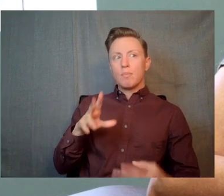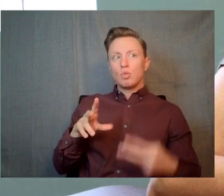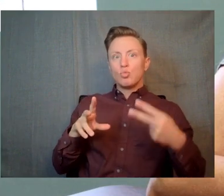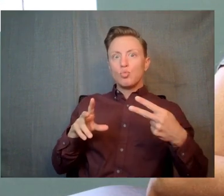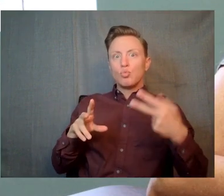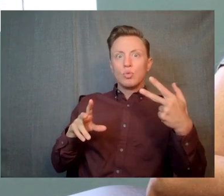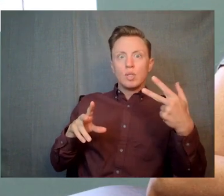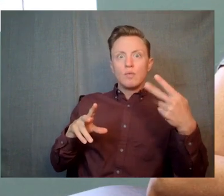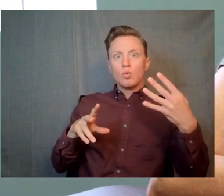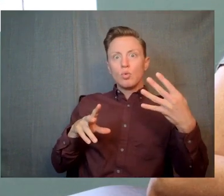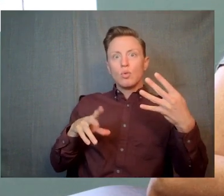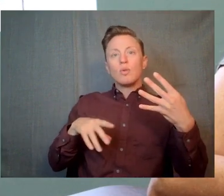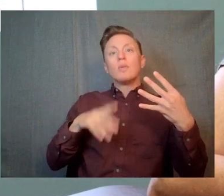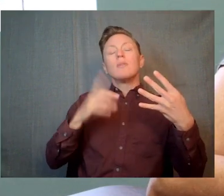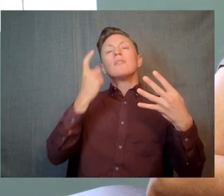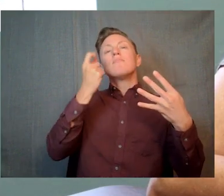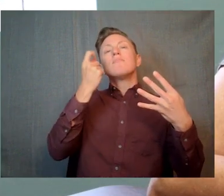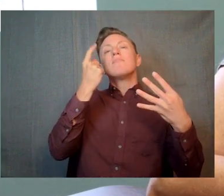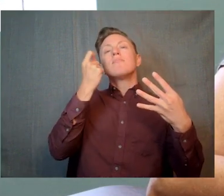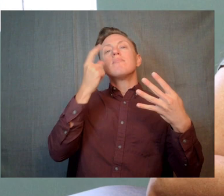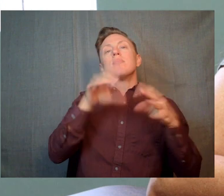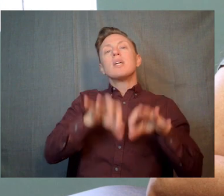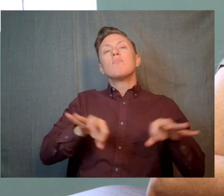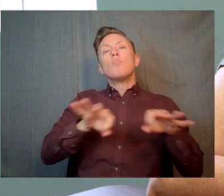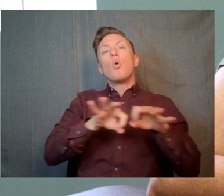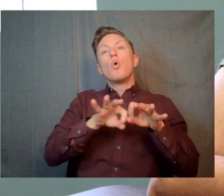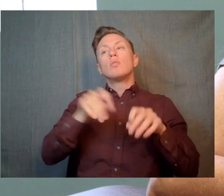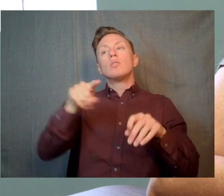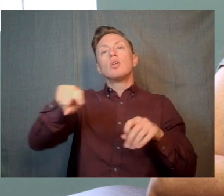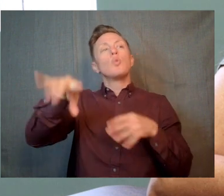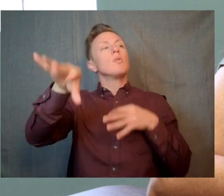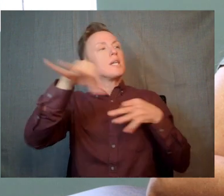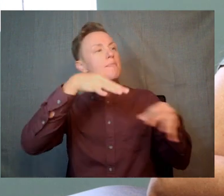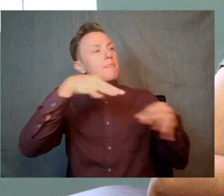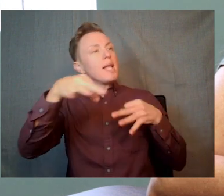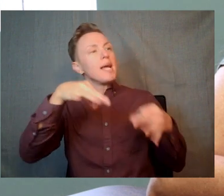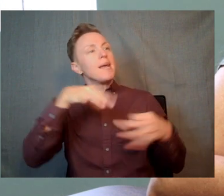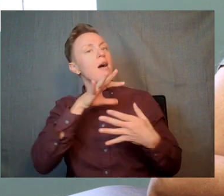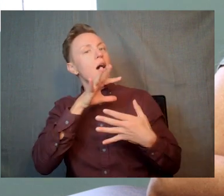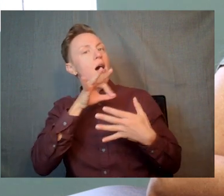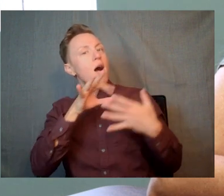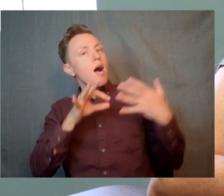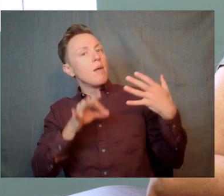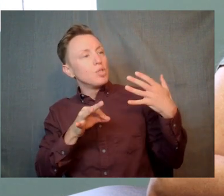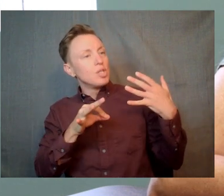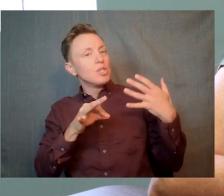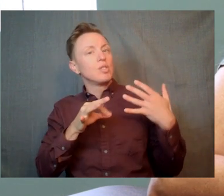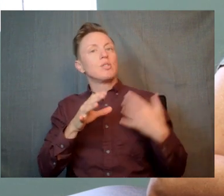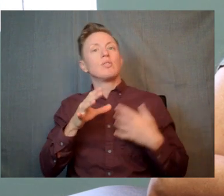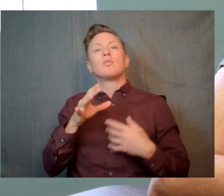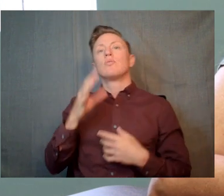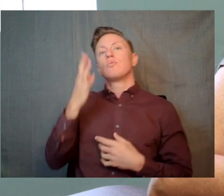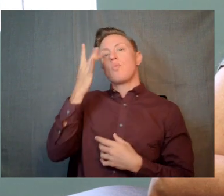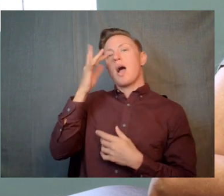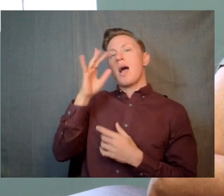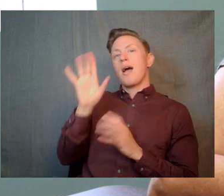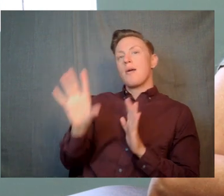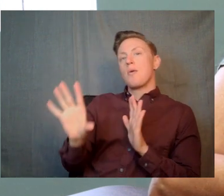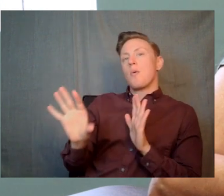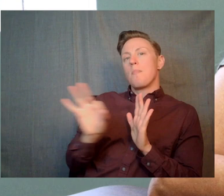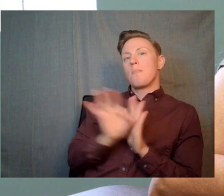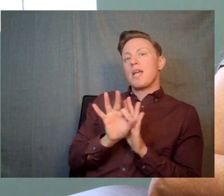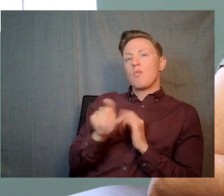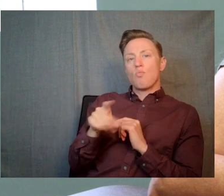should be told about the different options and given a choice, because you can only be